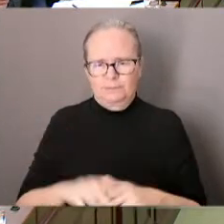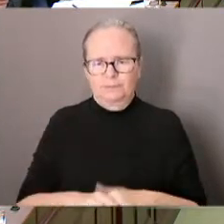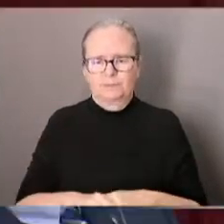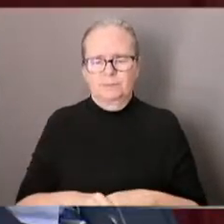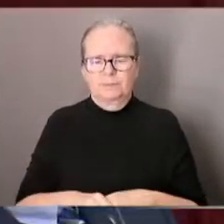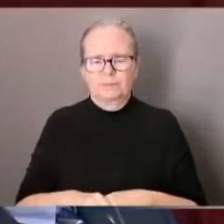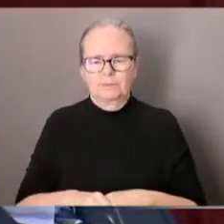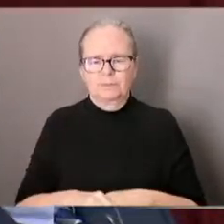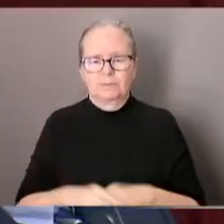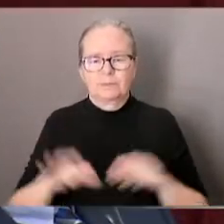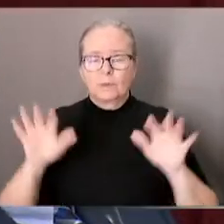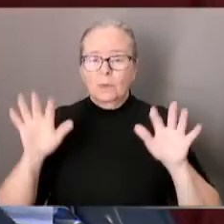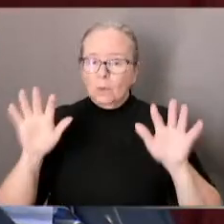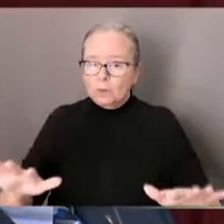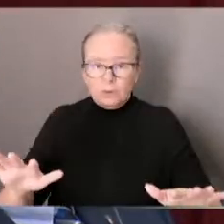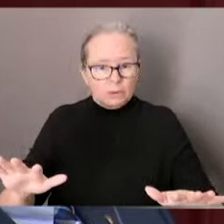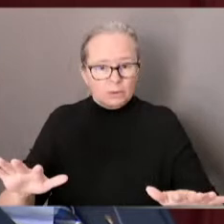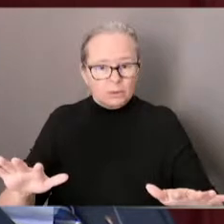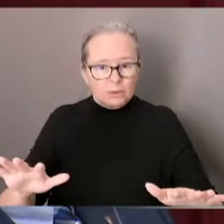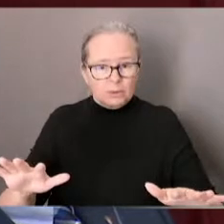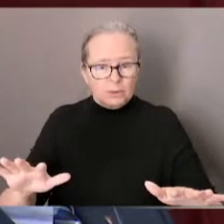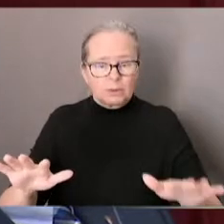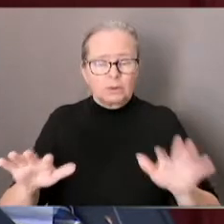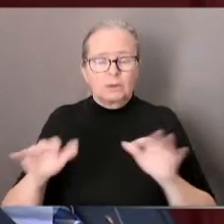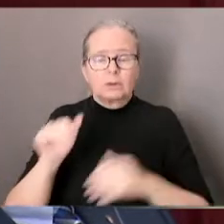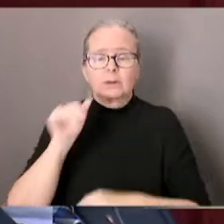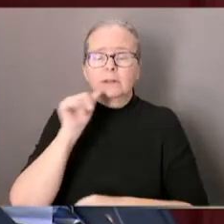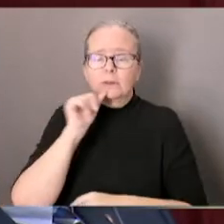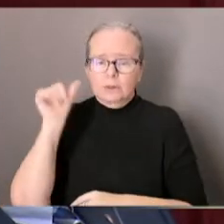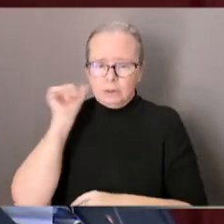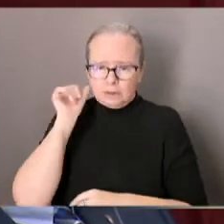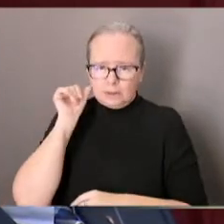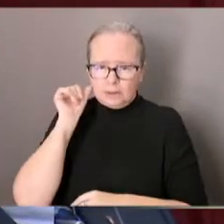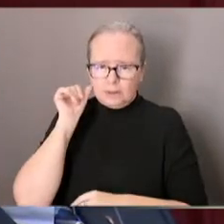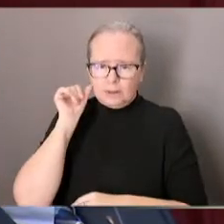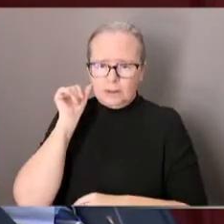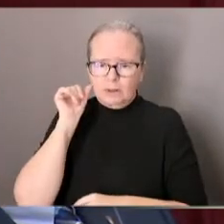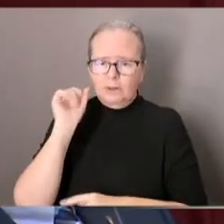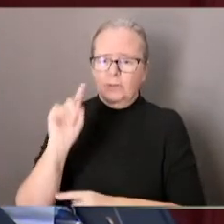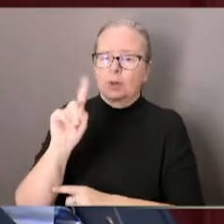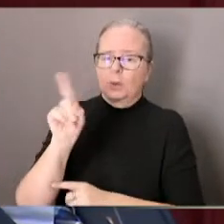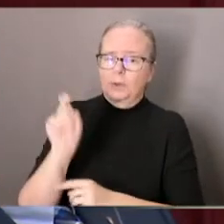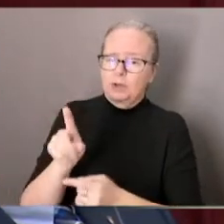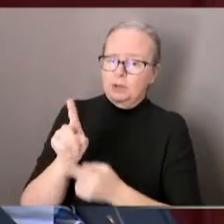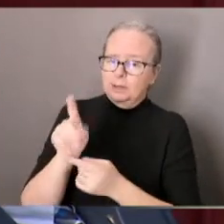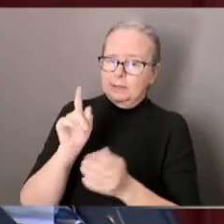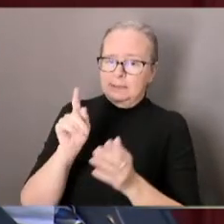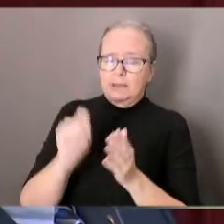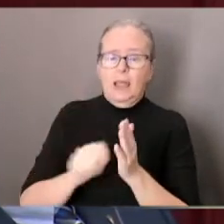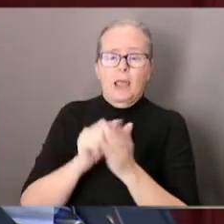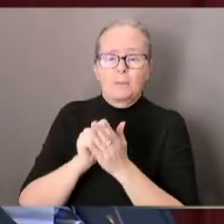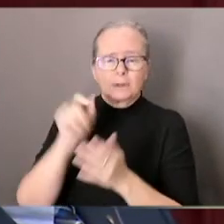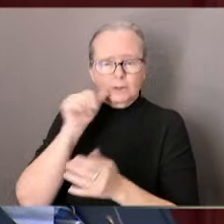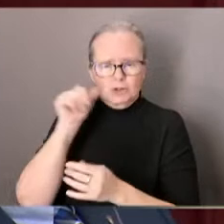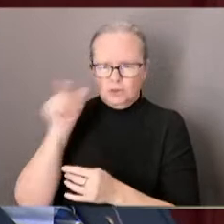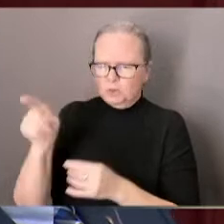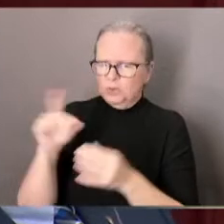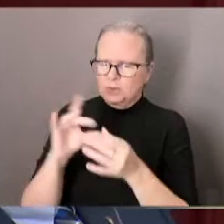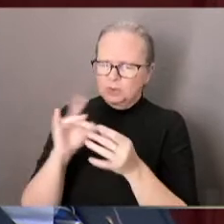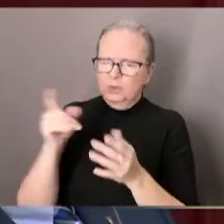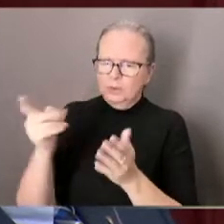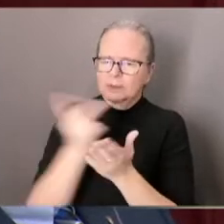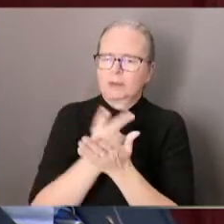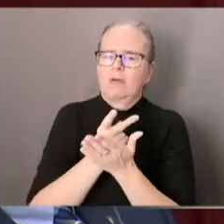yesterday in question period while defending her complete failure to consult with indigenous people regarding the sovereignty act the premier ignorantly